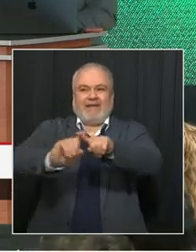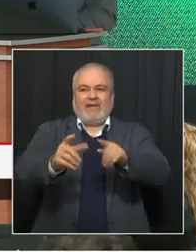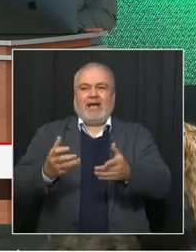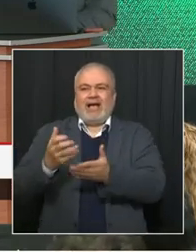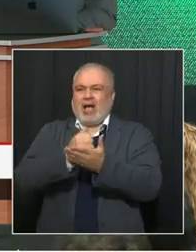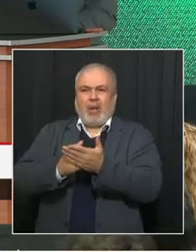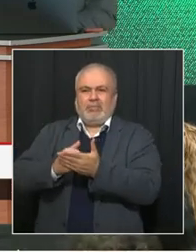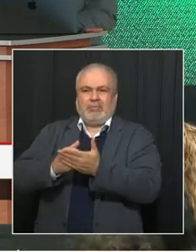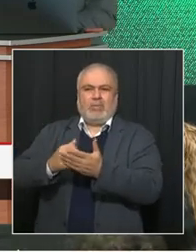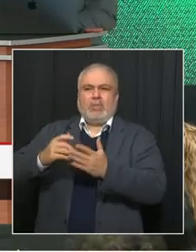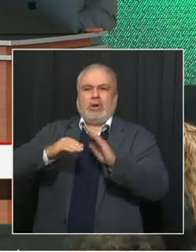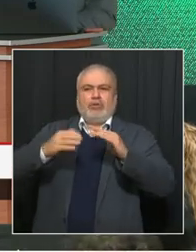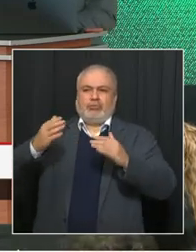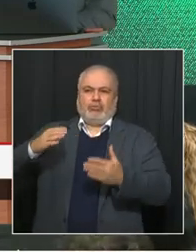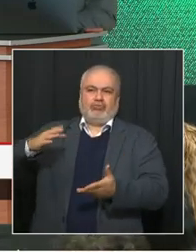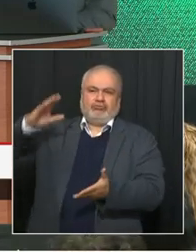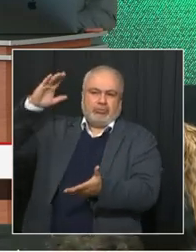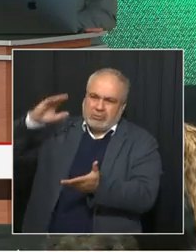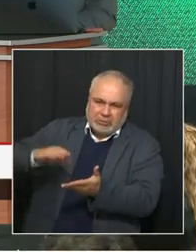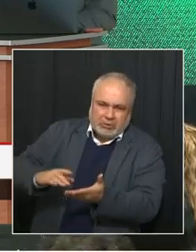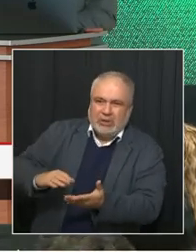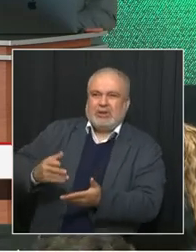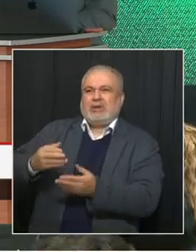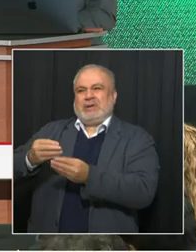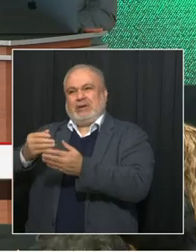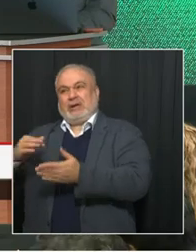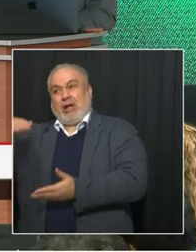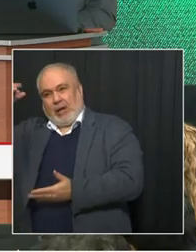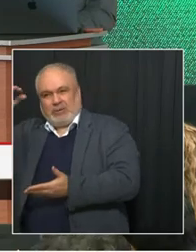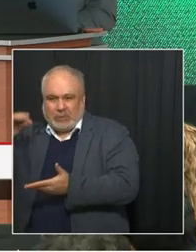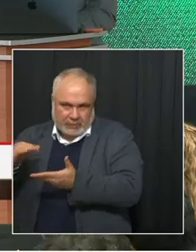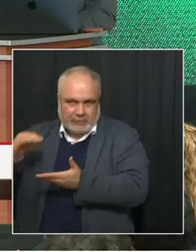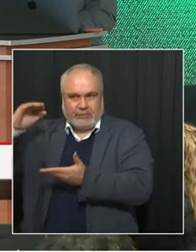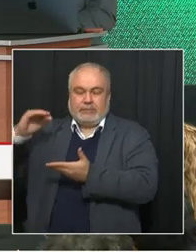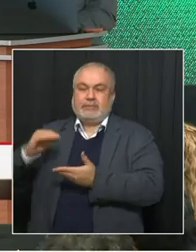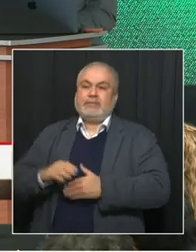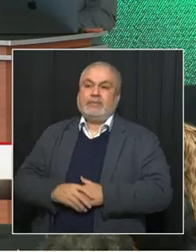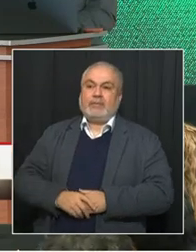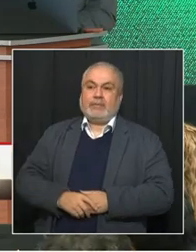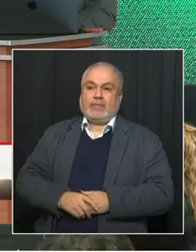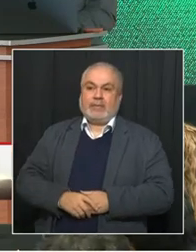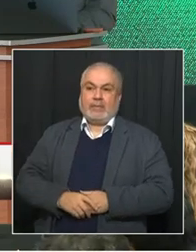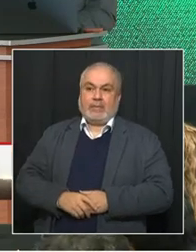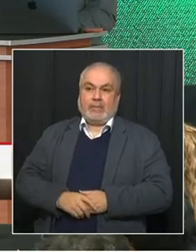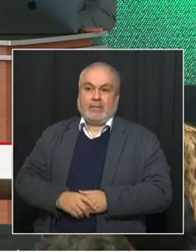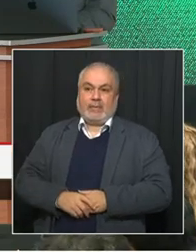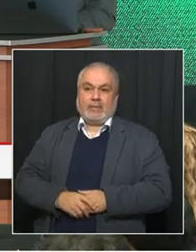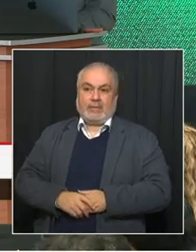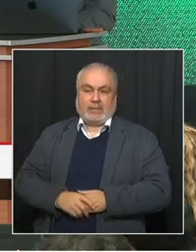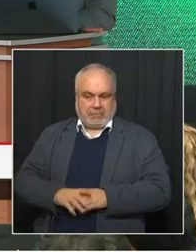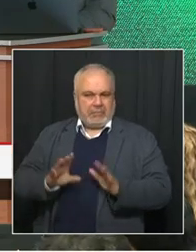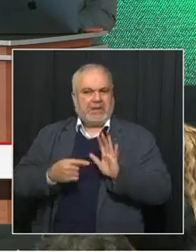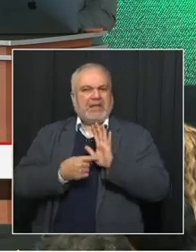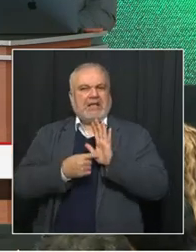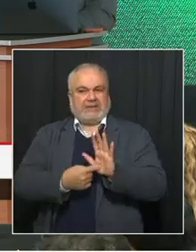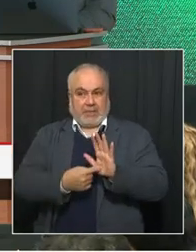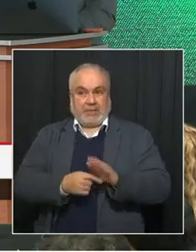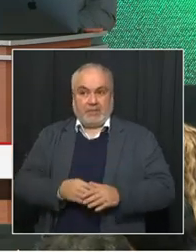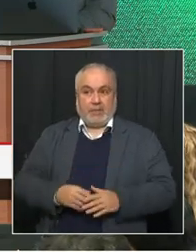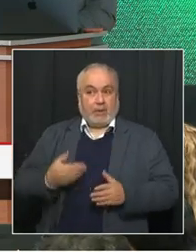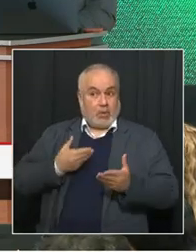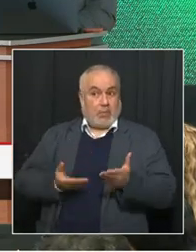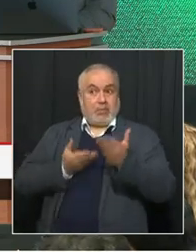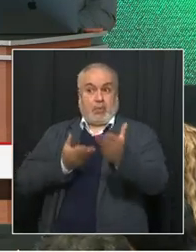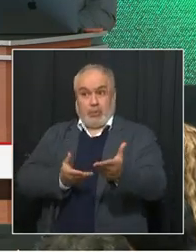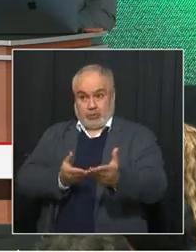income. And that I'm not exactly sure how that building is. For example, we just proposed a